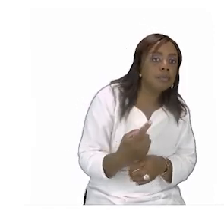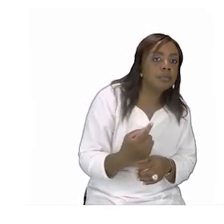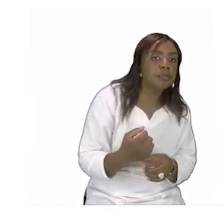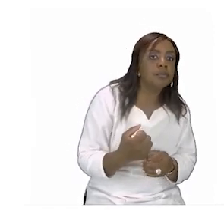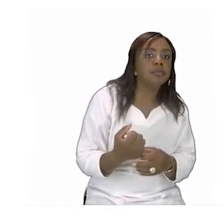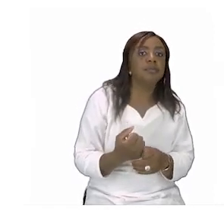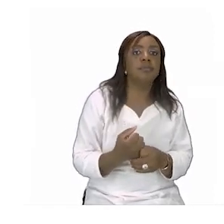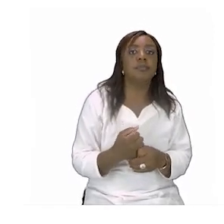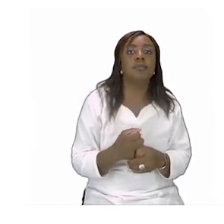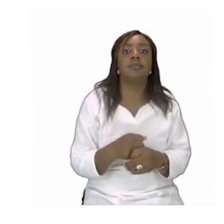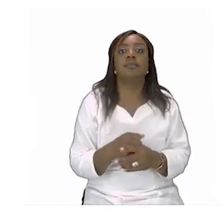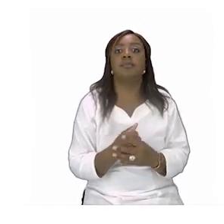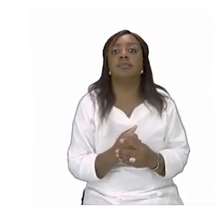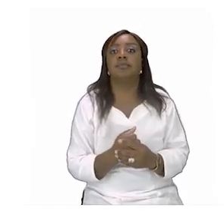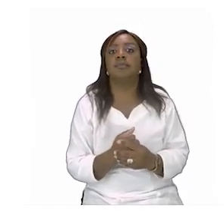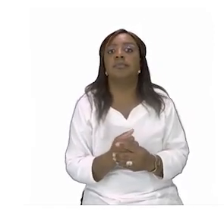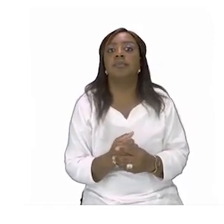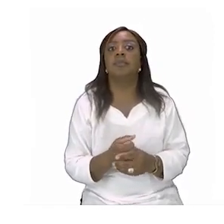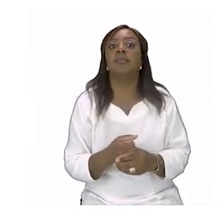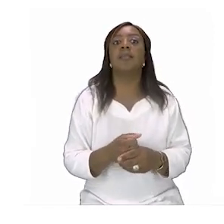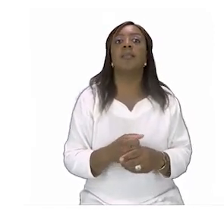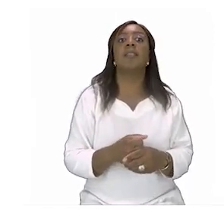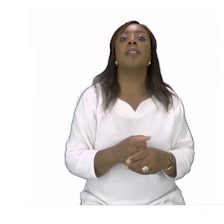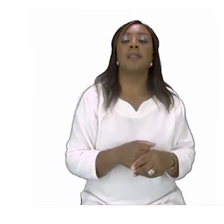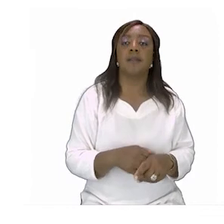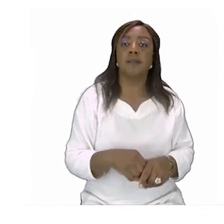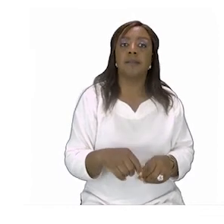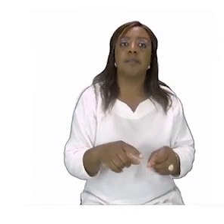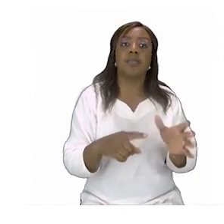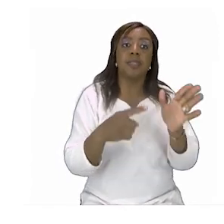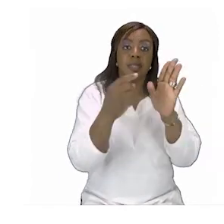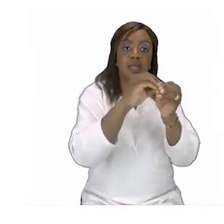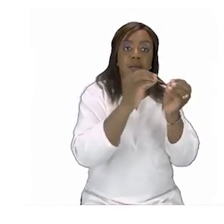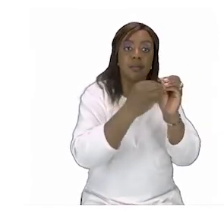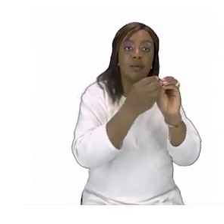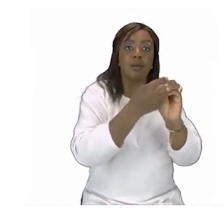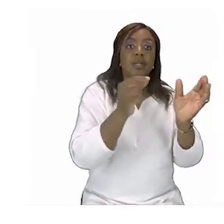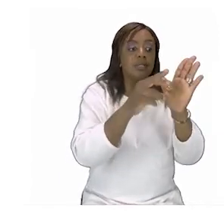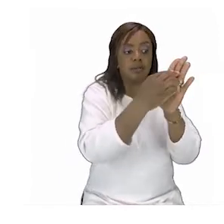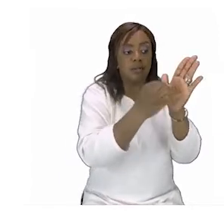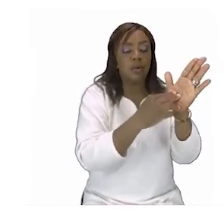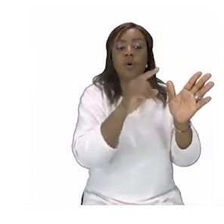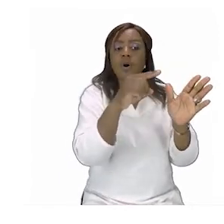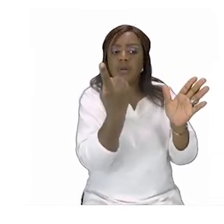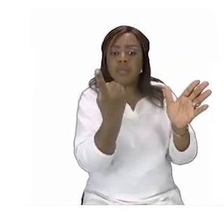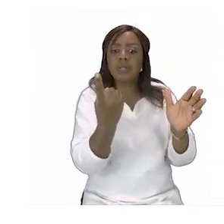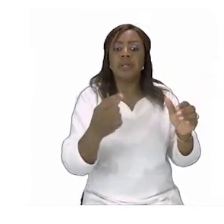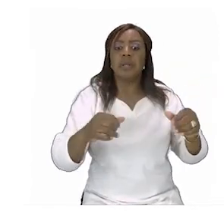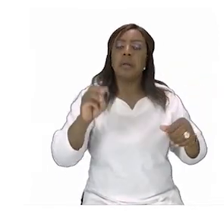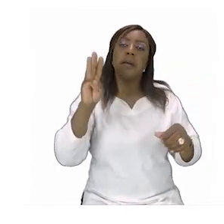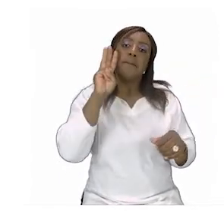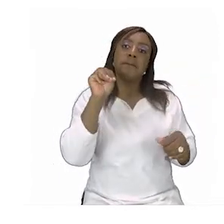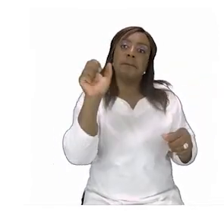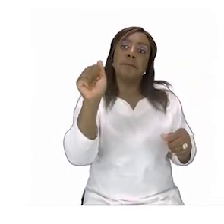Mary plays dash. Let's take a look at Monday. On Monday, you can see